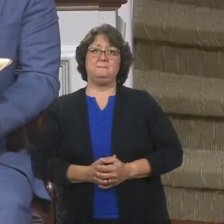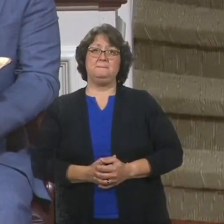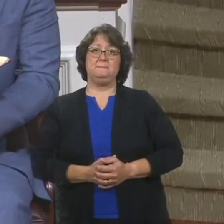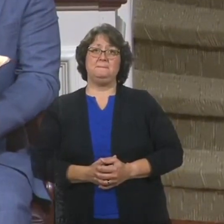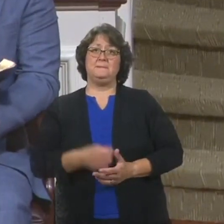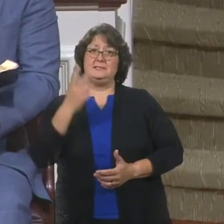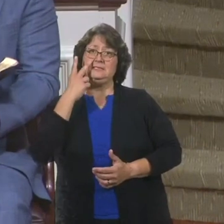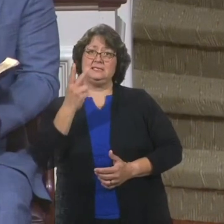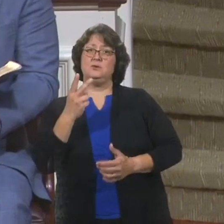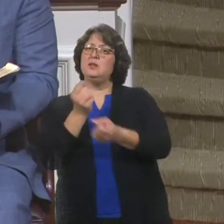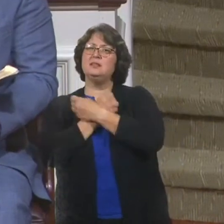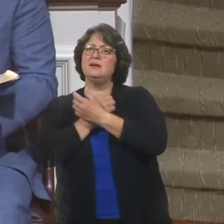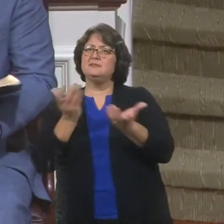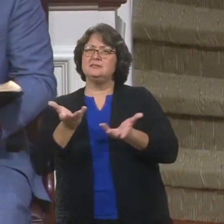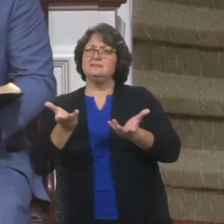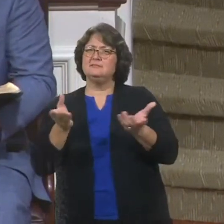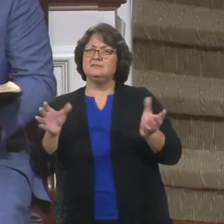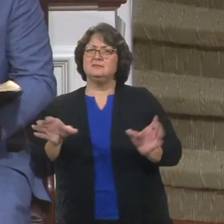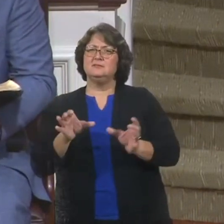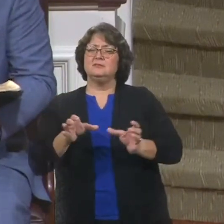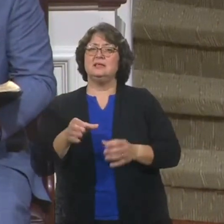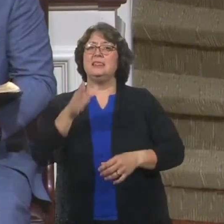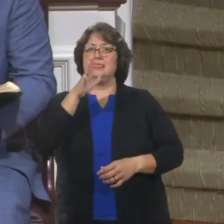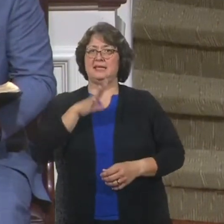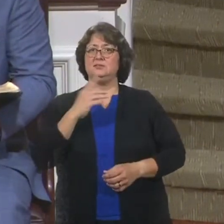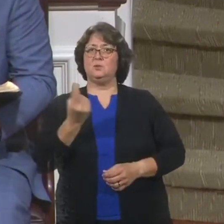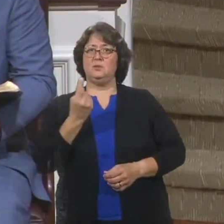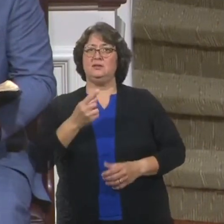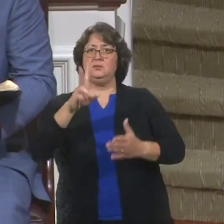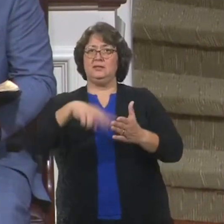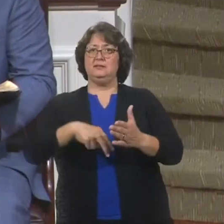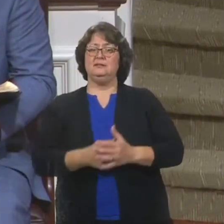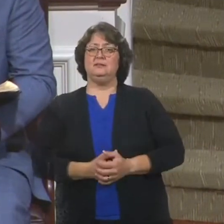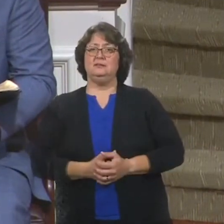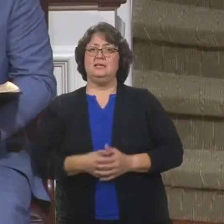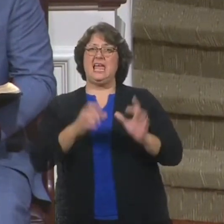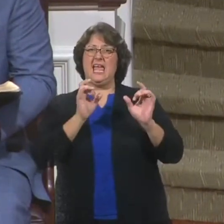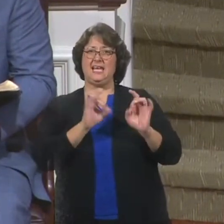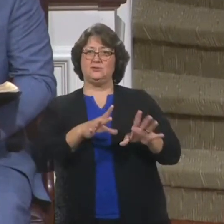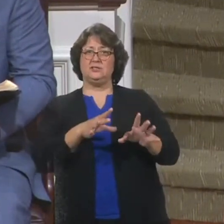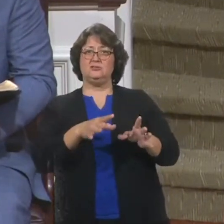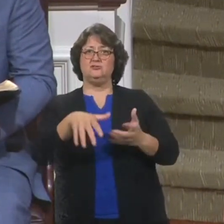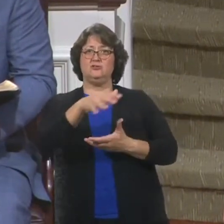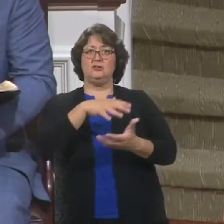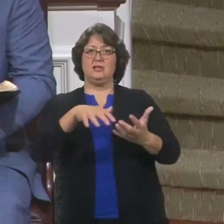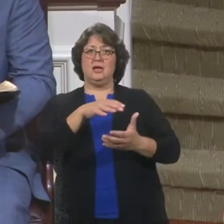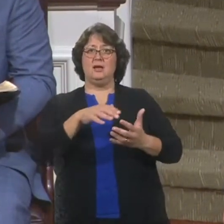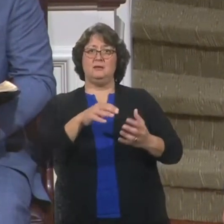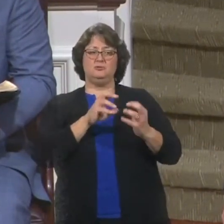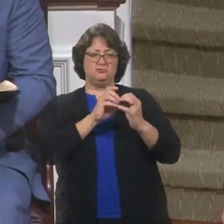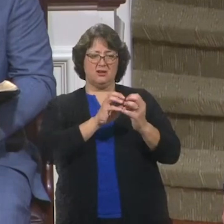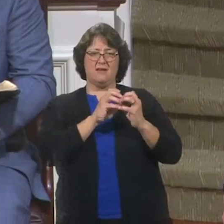12. Let's look what love does. Verse number 12, just the ladies. Ready, girls? Hatred.